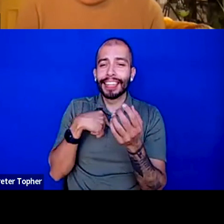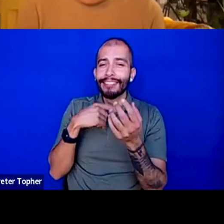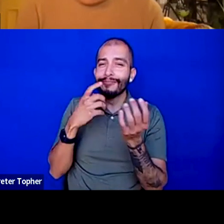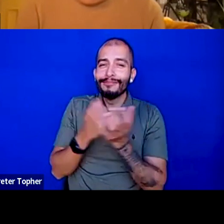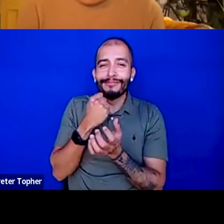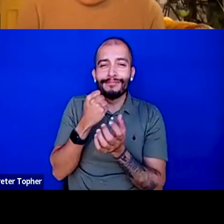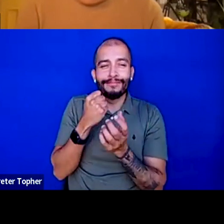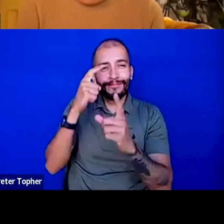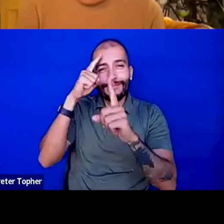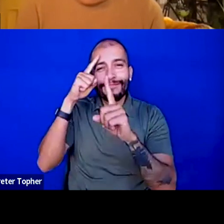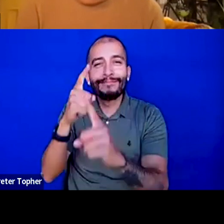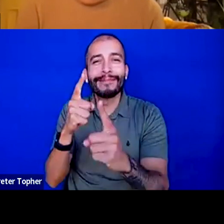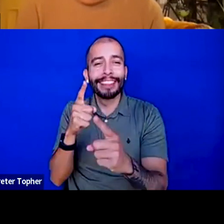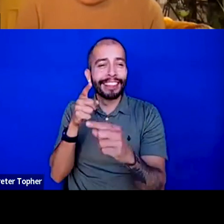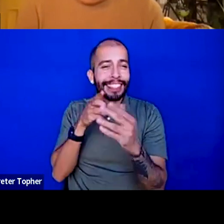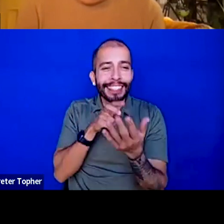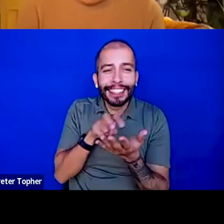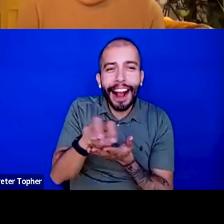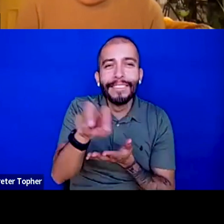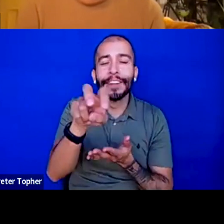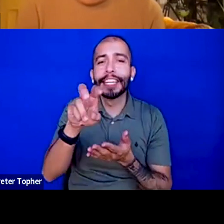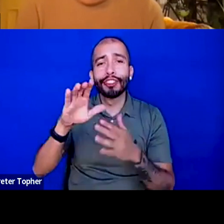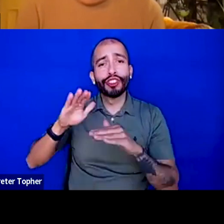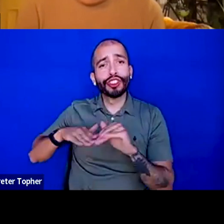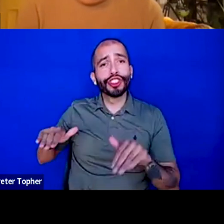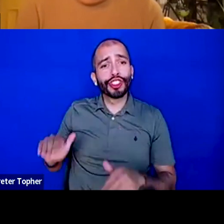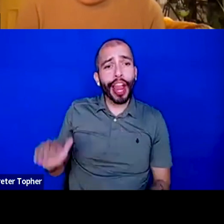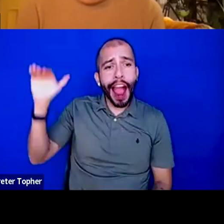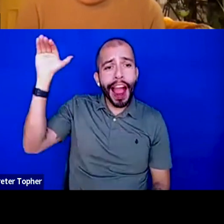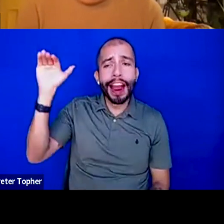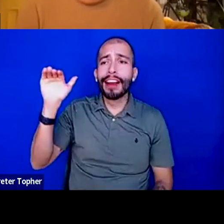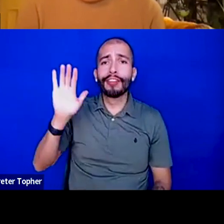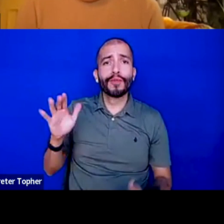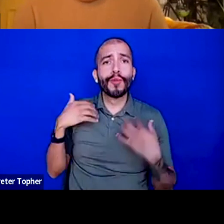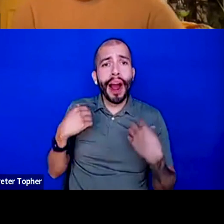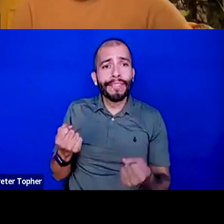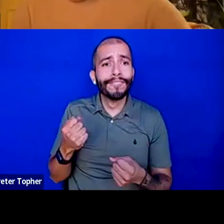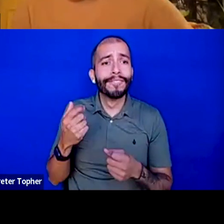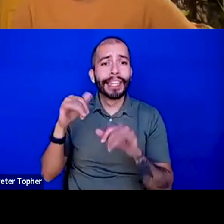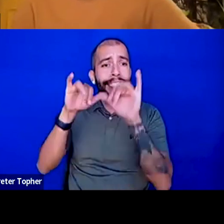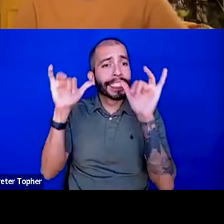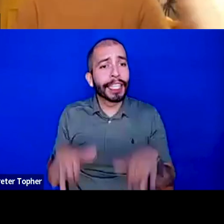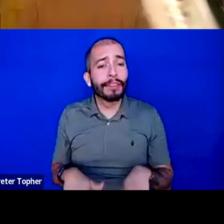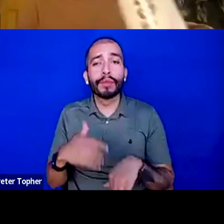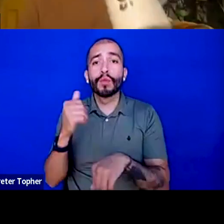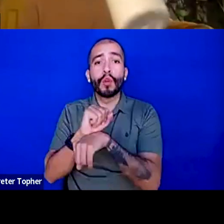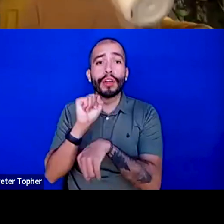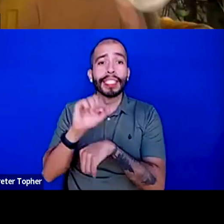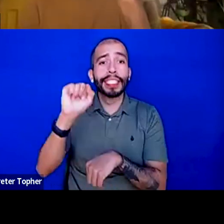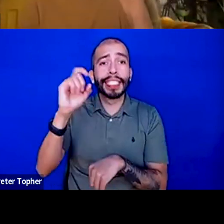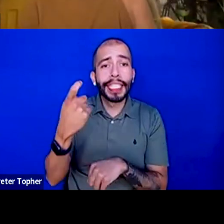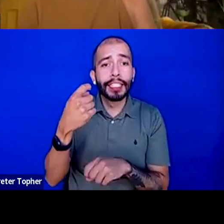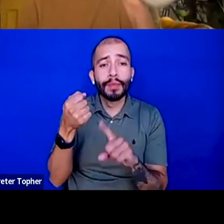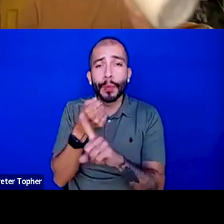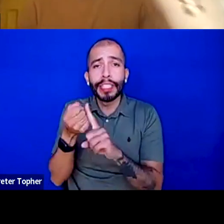welfare system, working in sex abuse investigations, being really, really irritated in school as